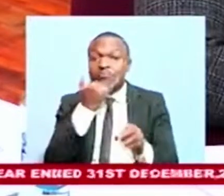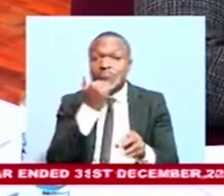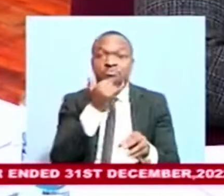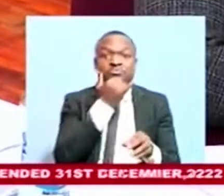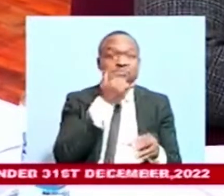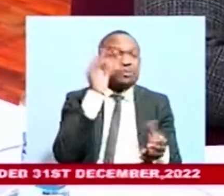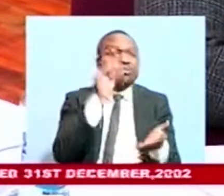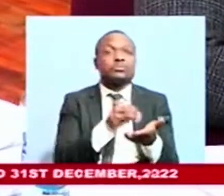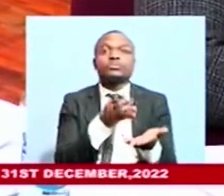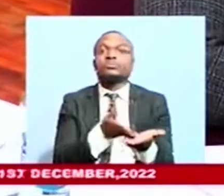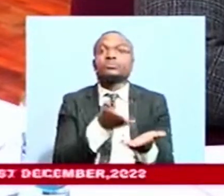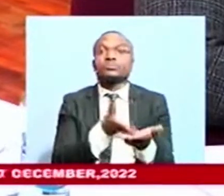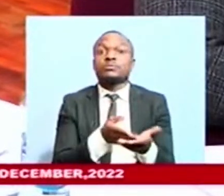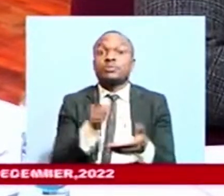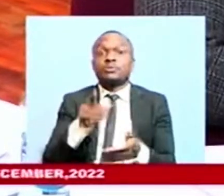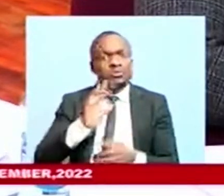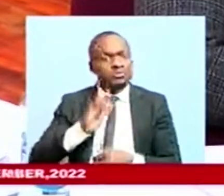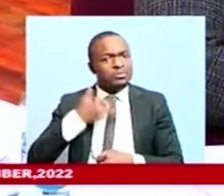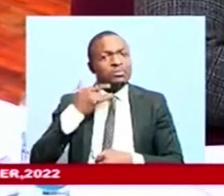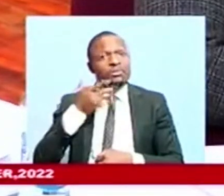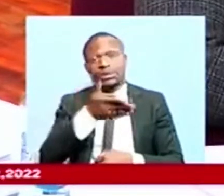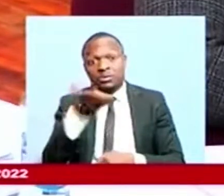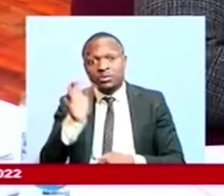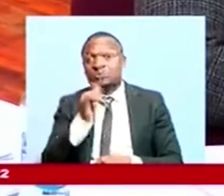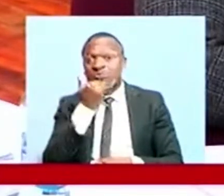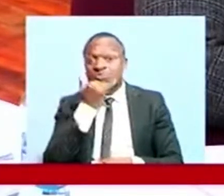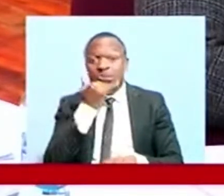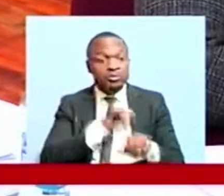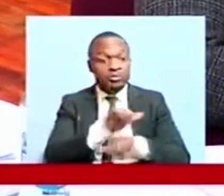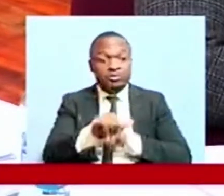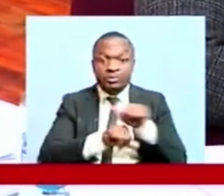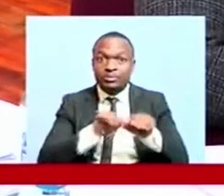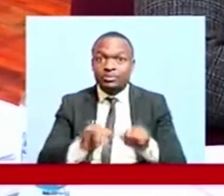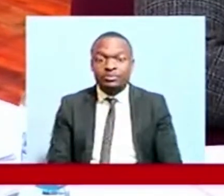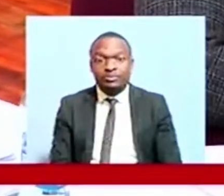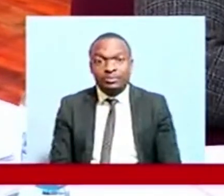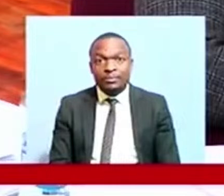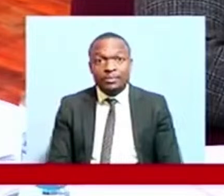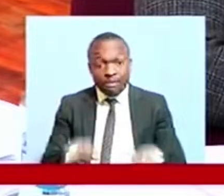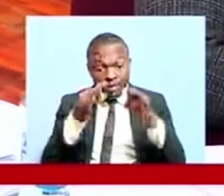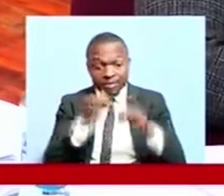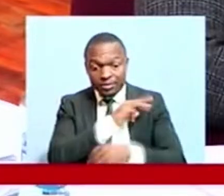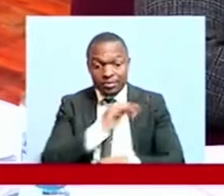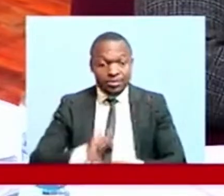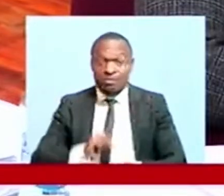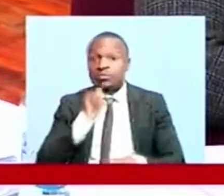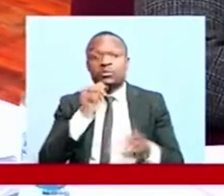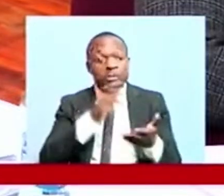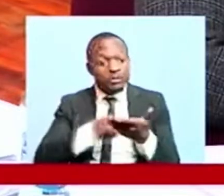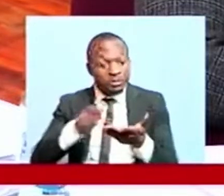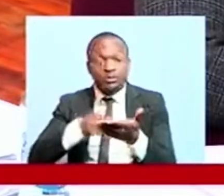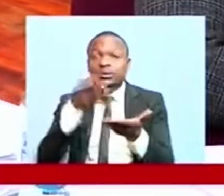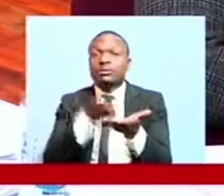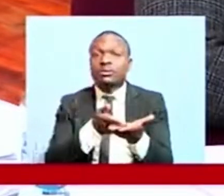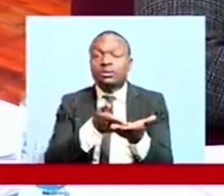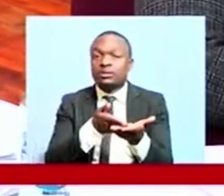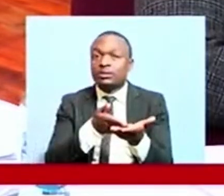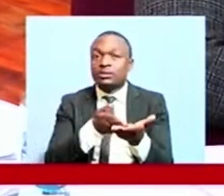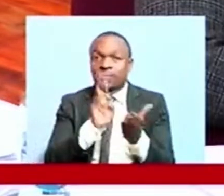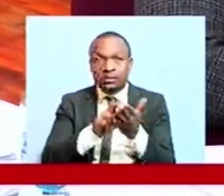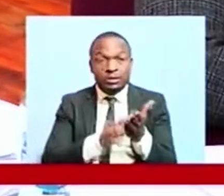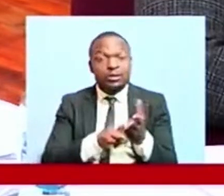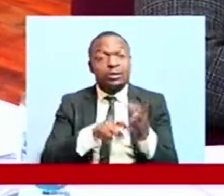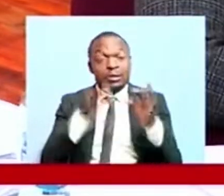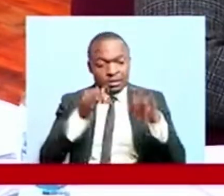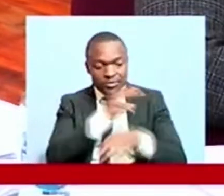putting it. Don't you feel that those errors are misleading? If members didn't read this report, if members didn't have